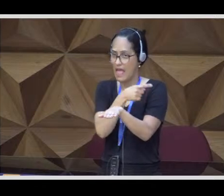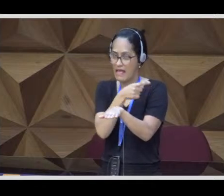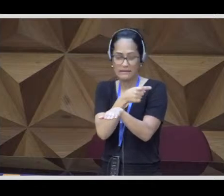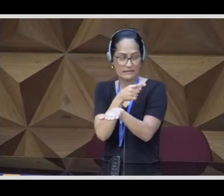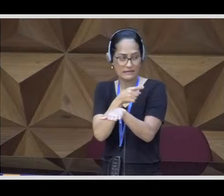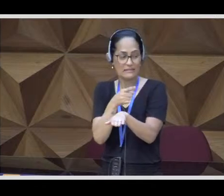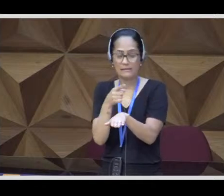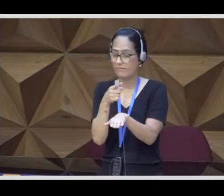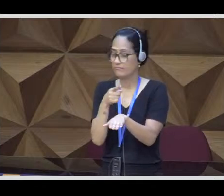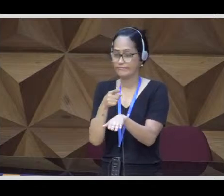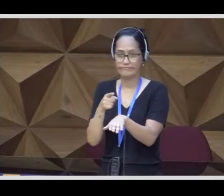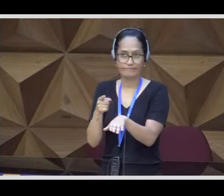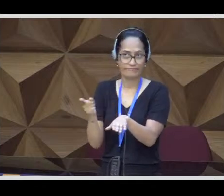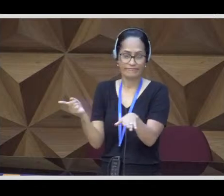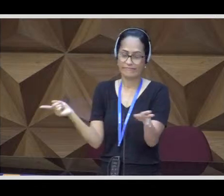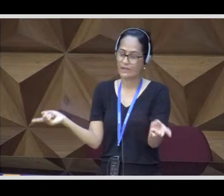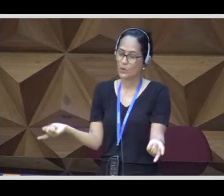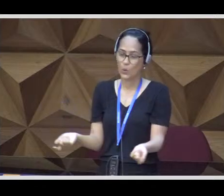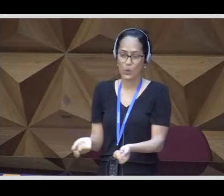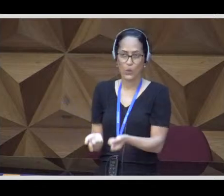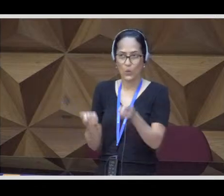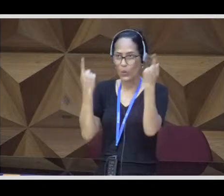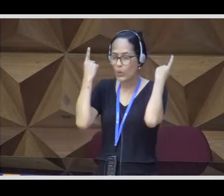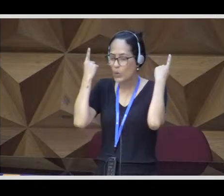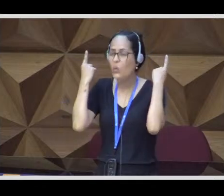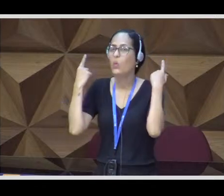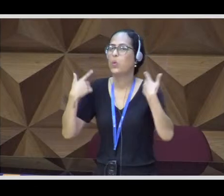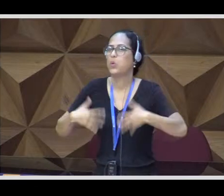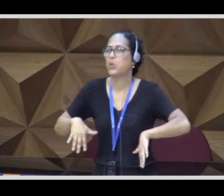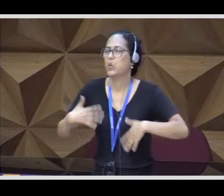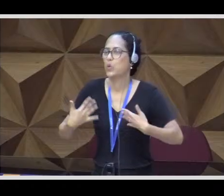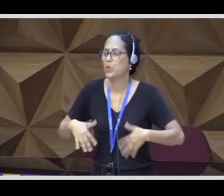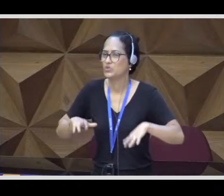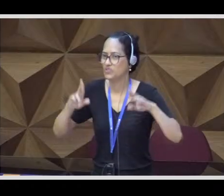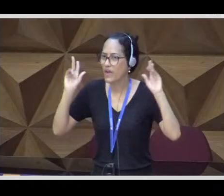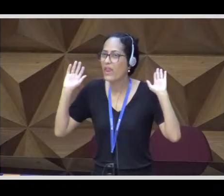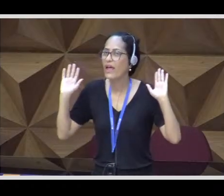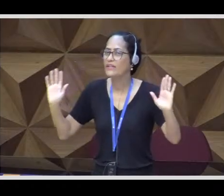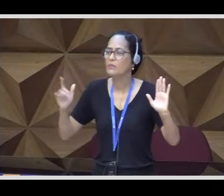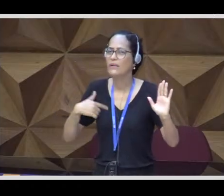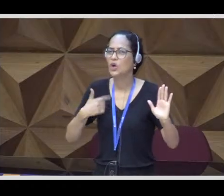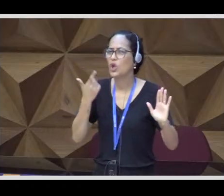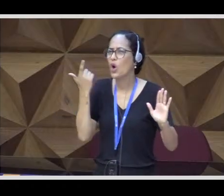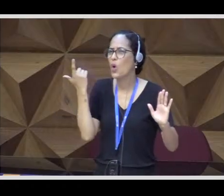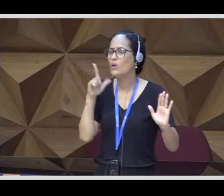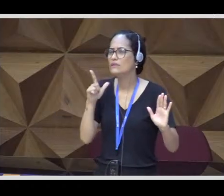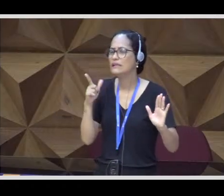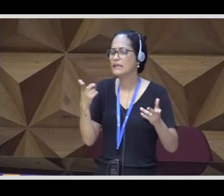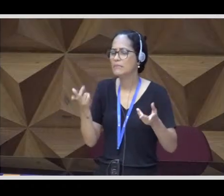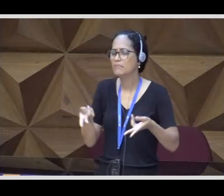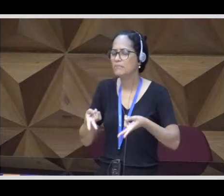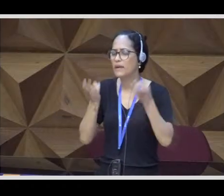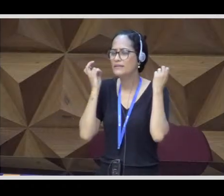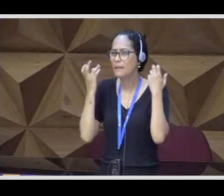crazy. That particularly I could not tell when my body was rotating in one direction, but visually I was being rotated in